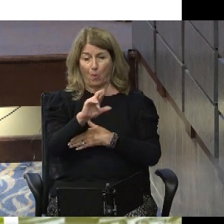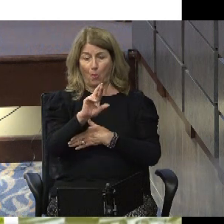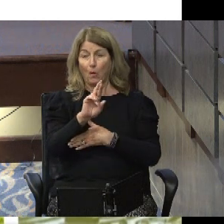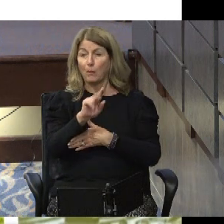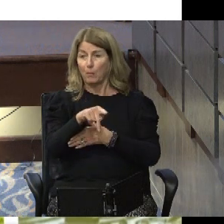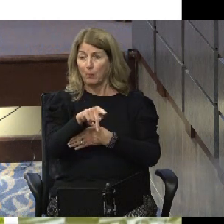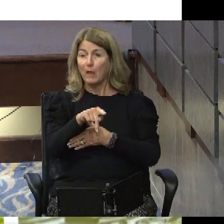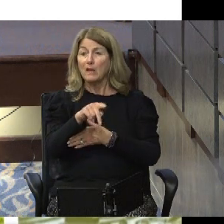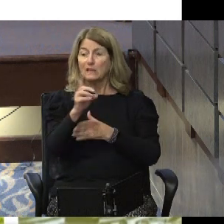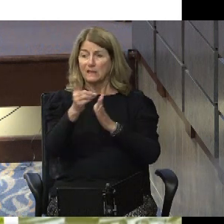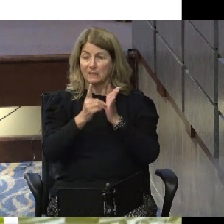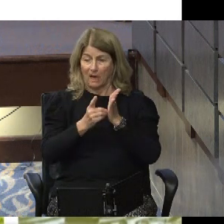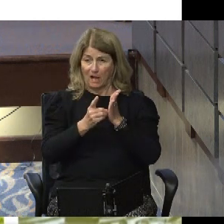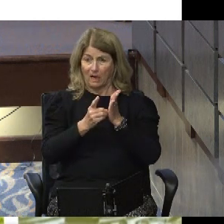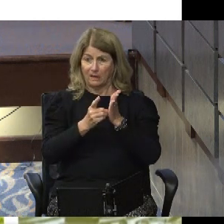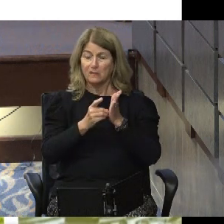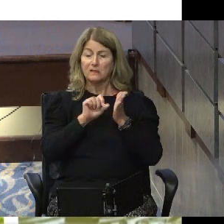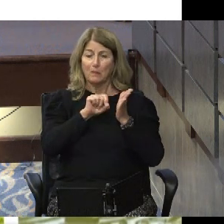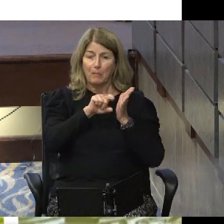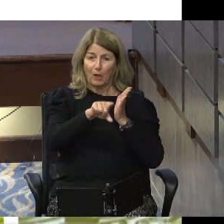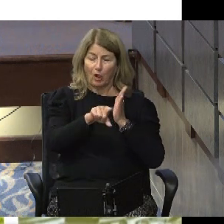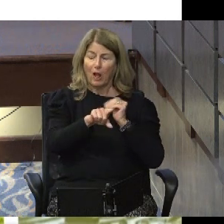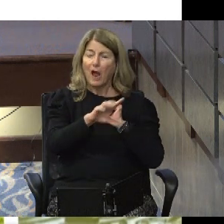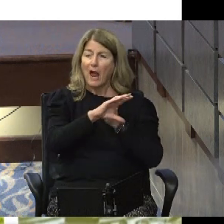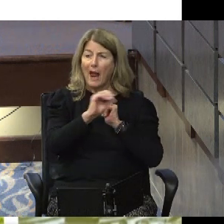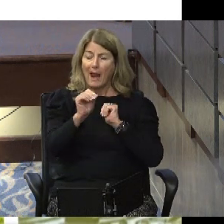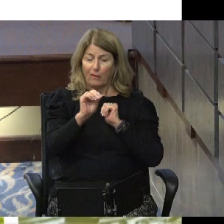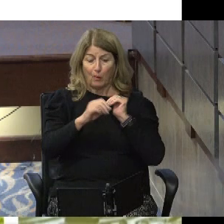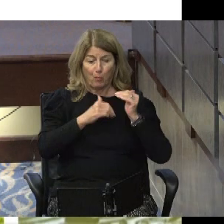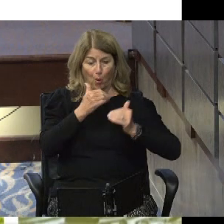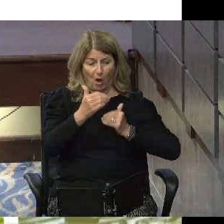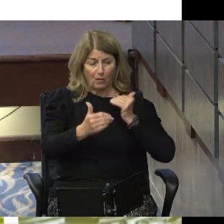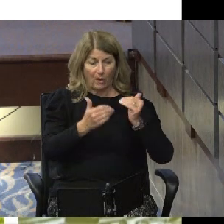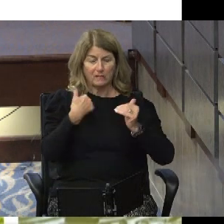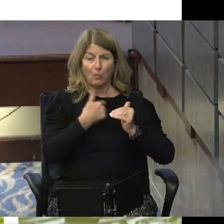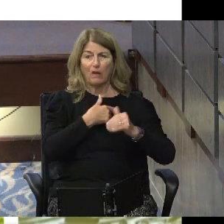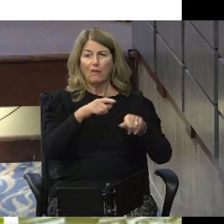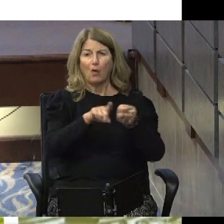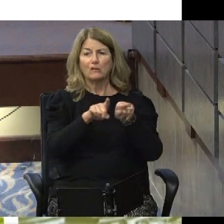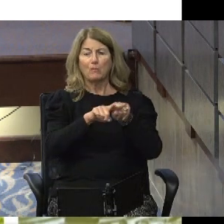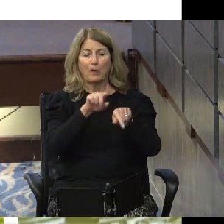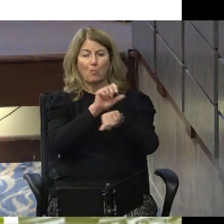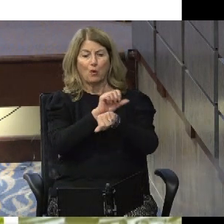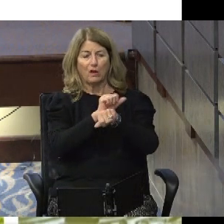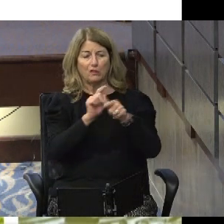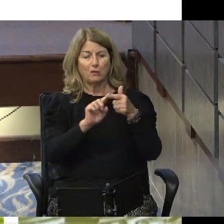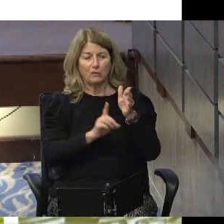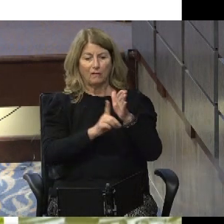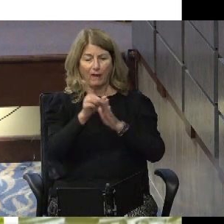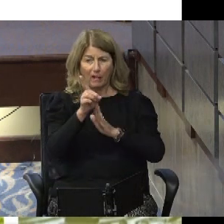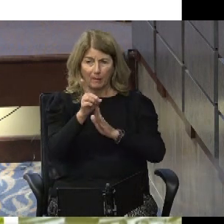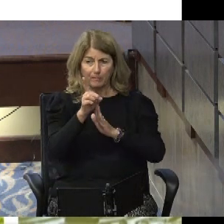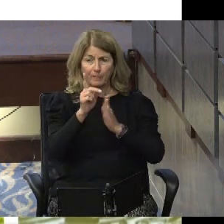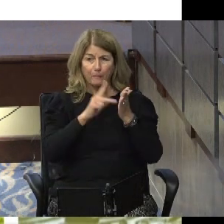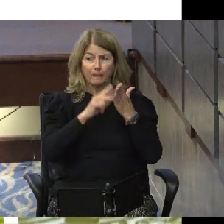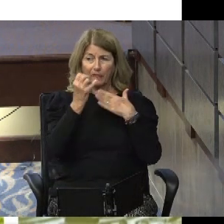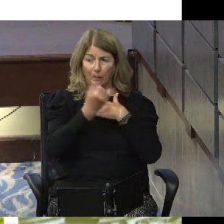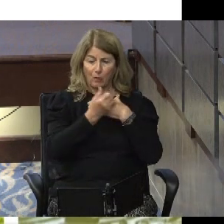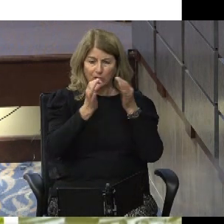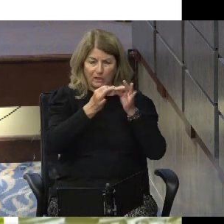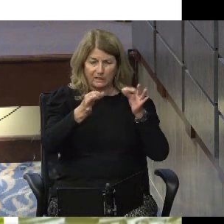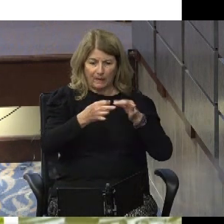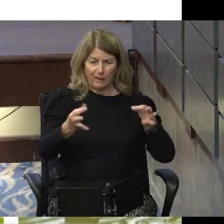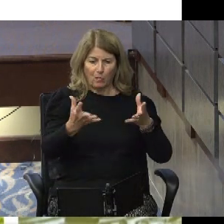submittal and progress, we've also been working to develop a project statement. While I won't read this for